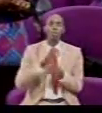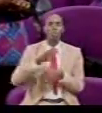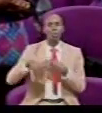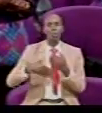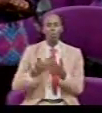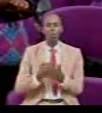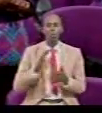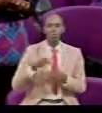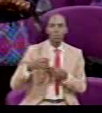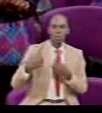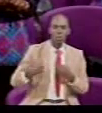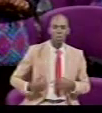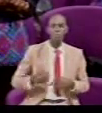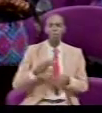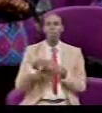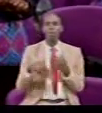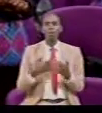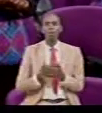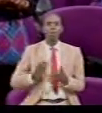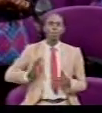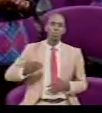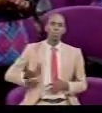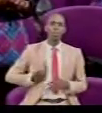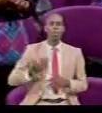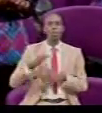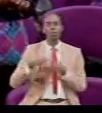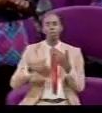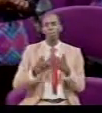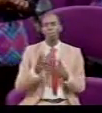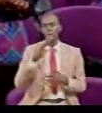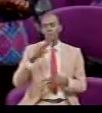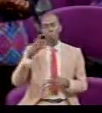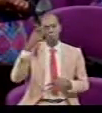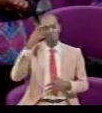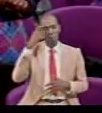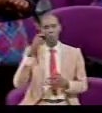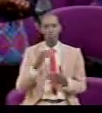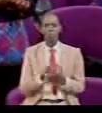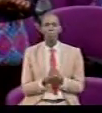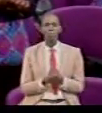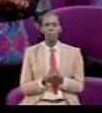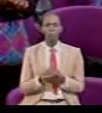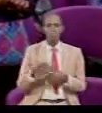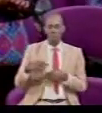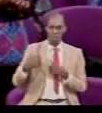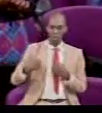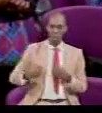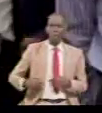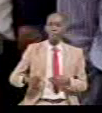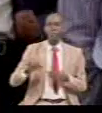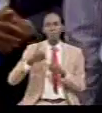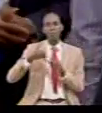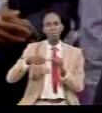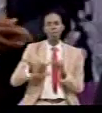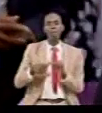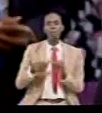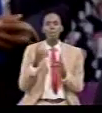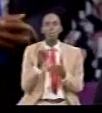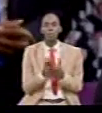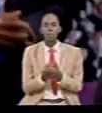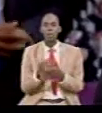soul, all your mind. Heart circumcision that